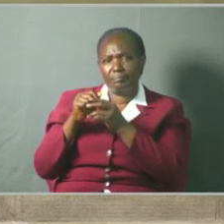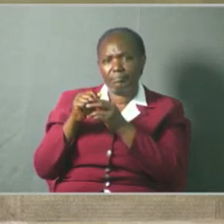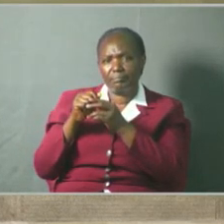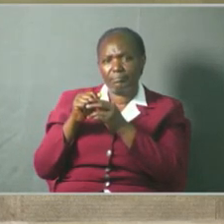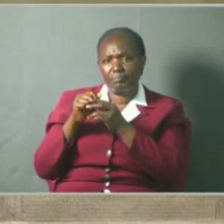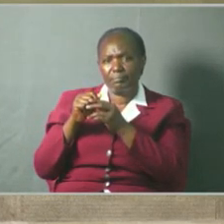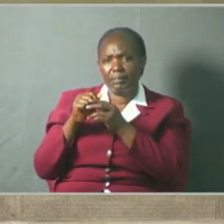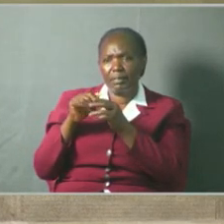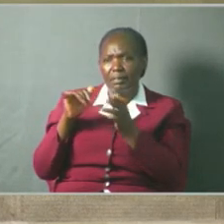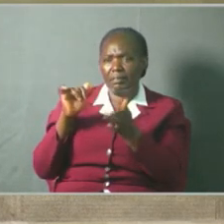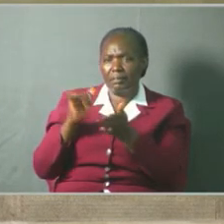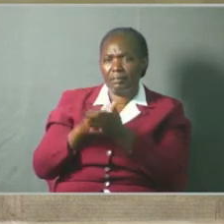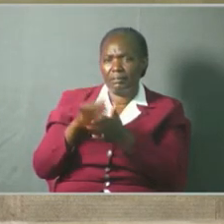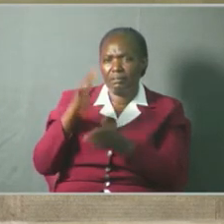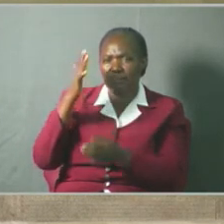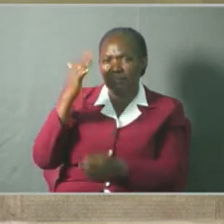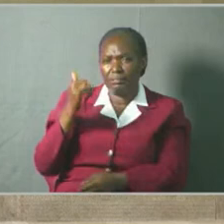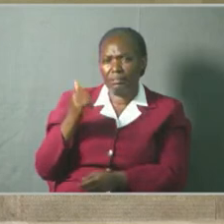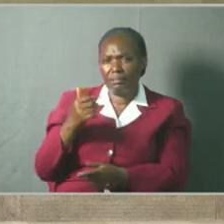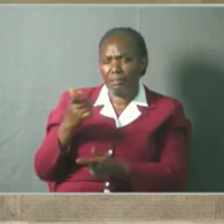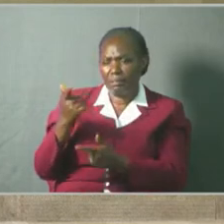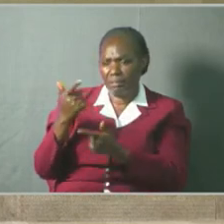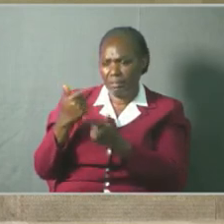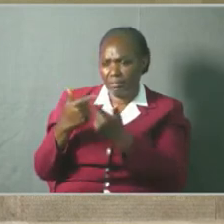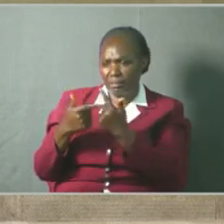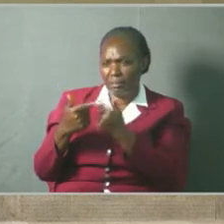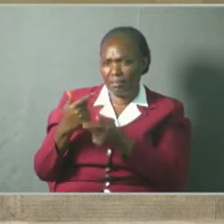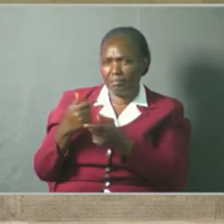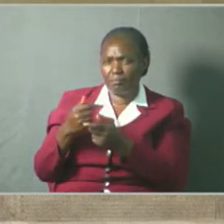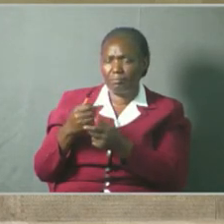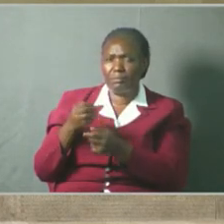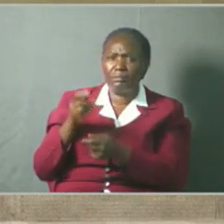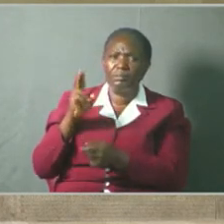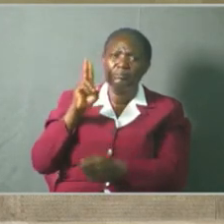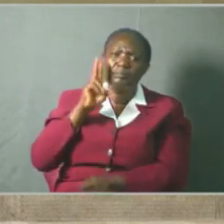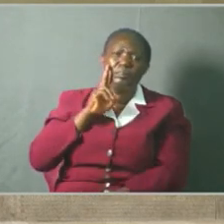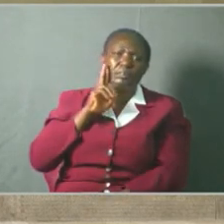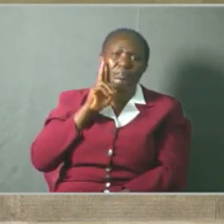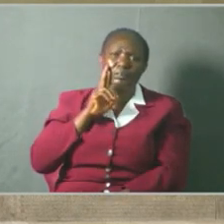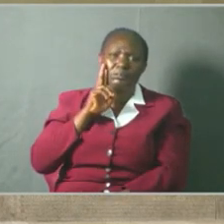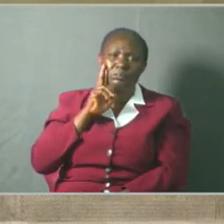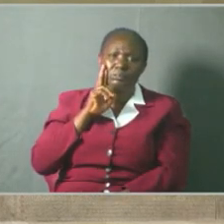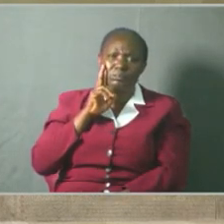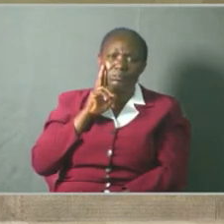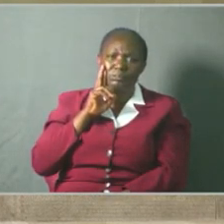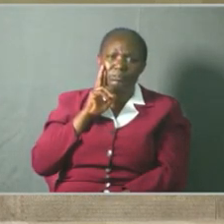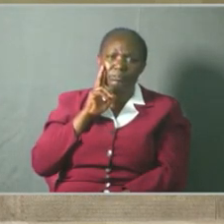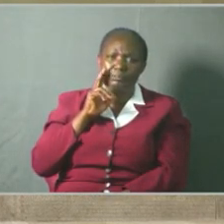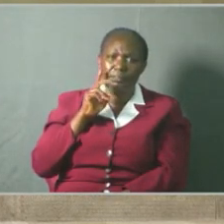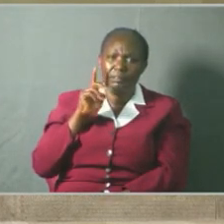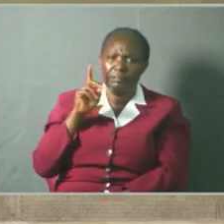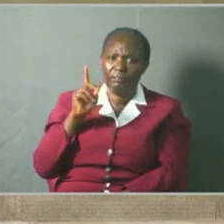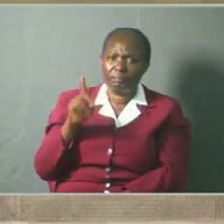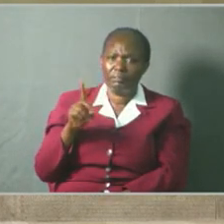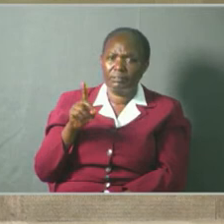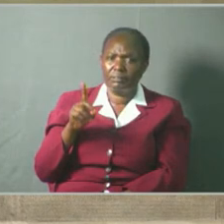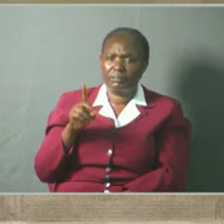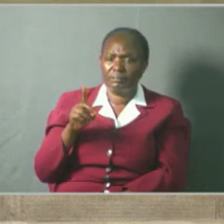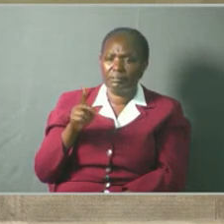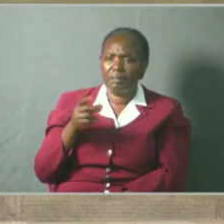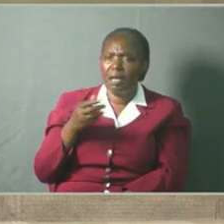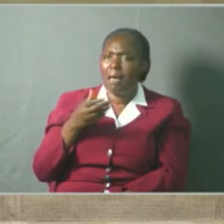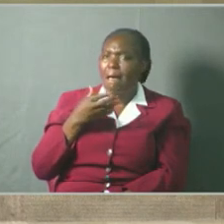So that's why when I had to come to see when my uncle was taken. So my uncle, the first one is my brother's